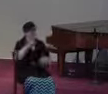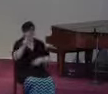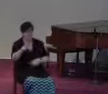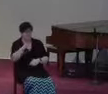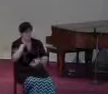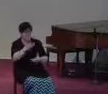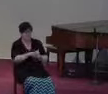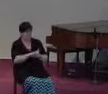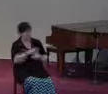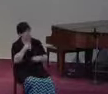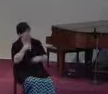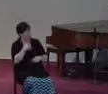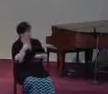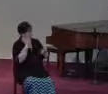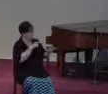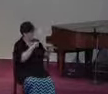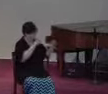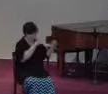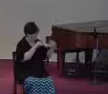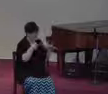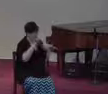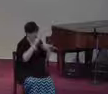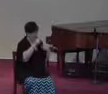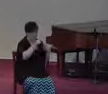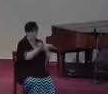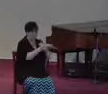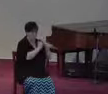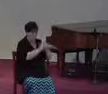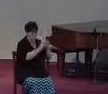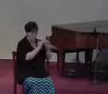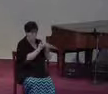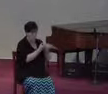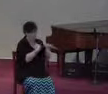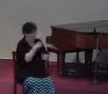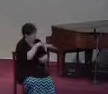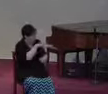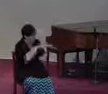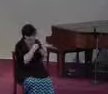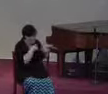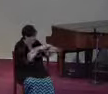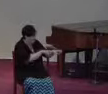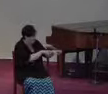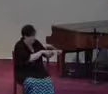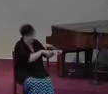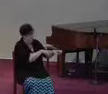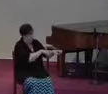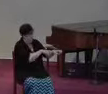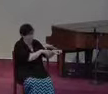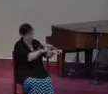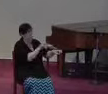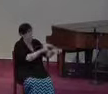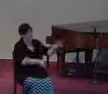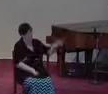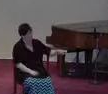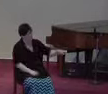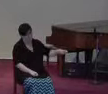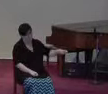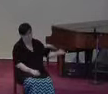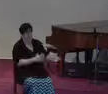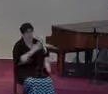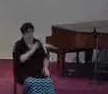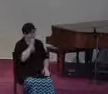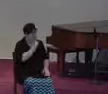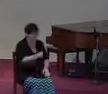they have a two-seat kayak. They're not as easy to find as the single shells and the kayaks. And they're not cheap.